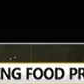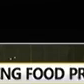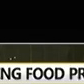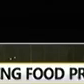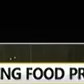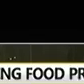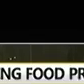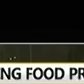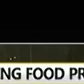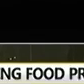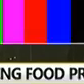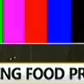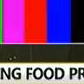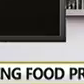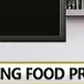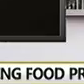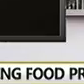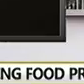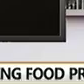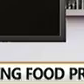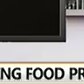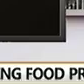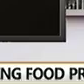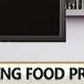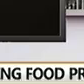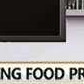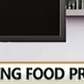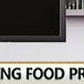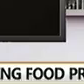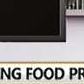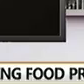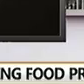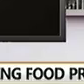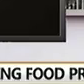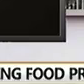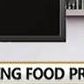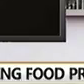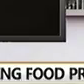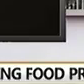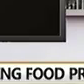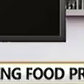highlighting and emphasizing more preventive measures, which will see us